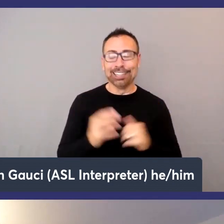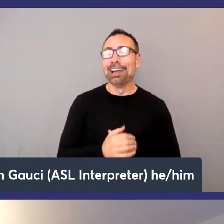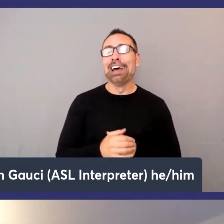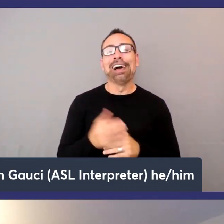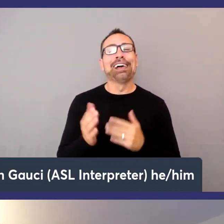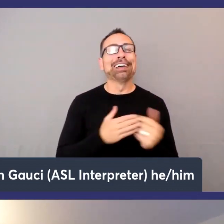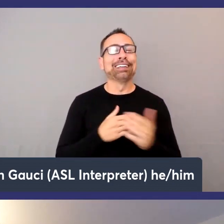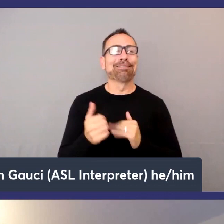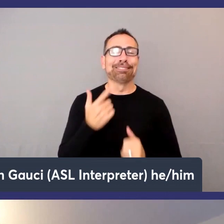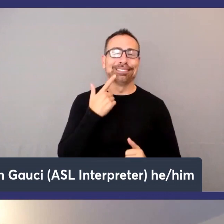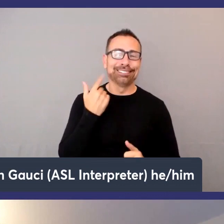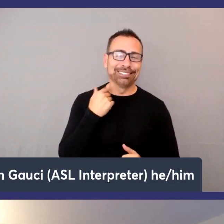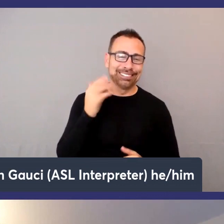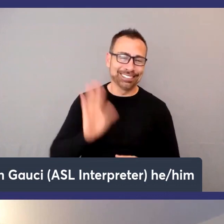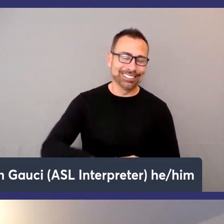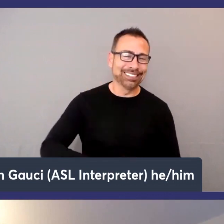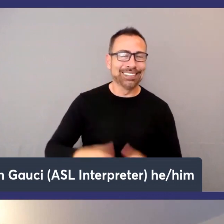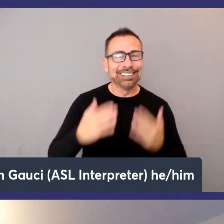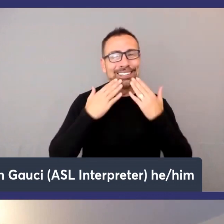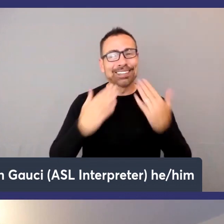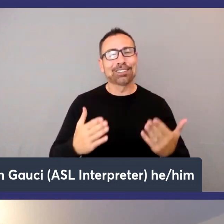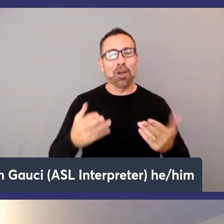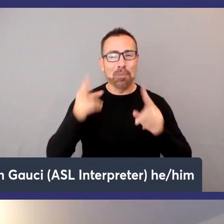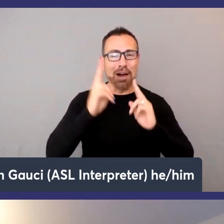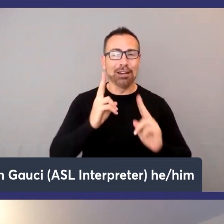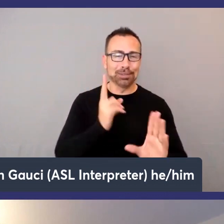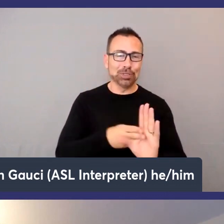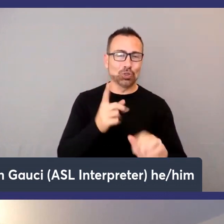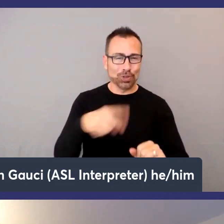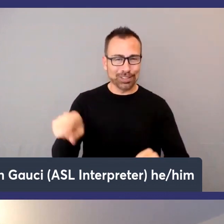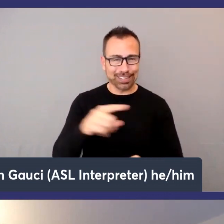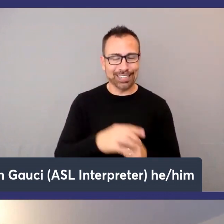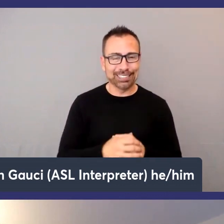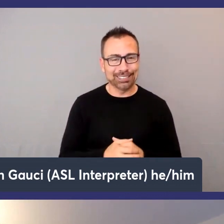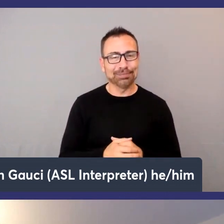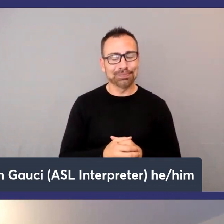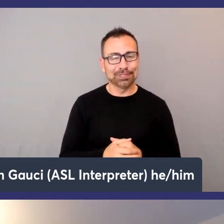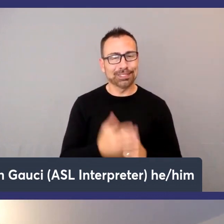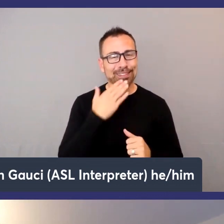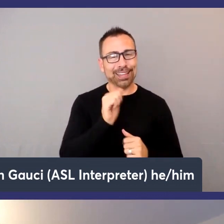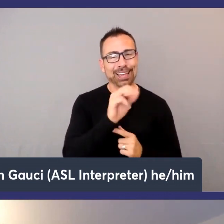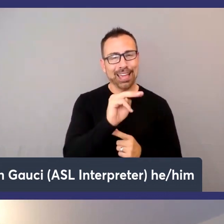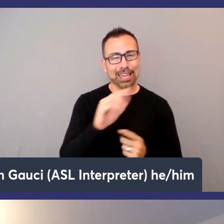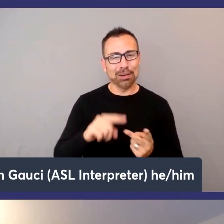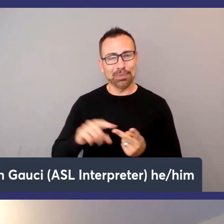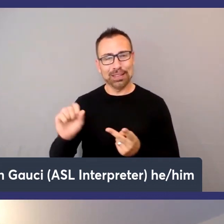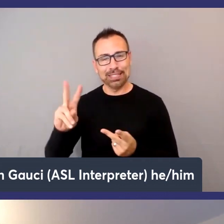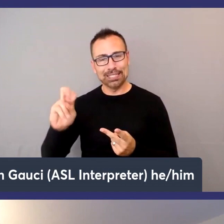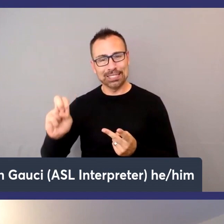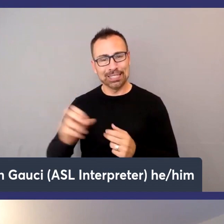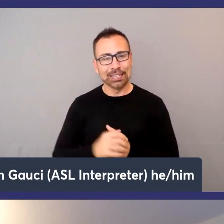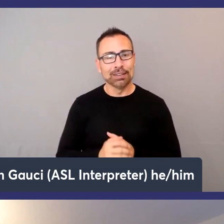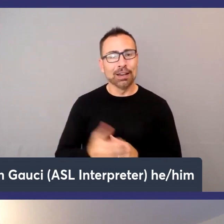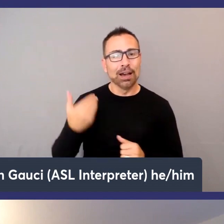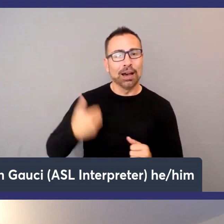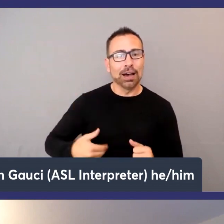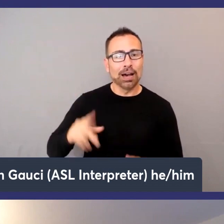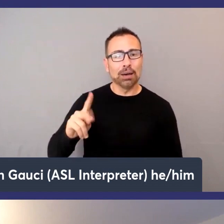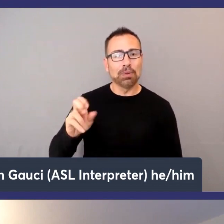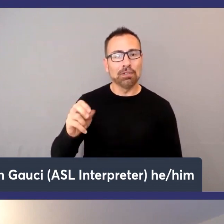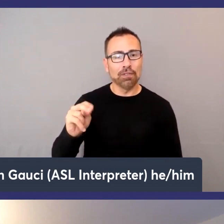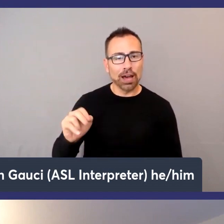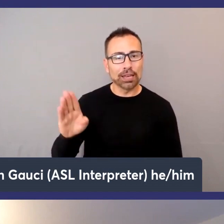Yeah, thank you. It's an honor to be here. Thanks, AM and Steve. I'm Pavni Badhakuri, lead PM